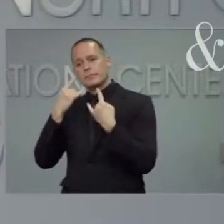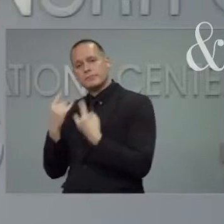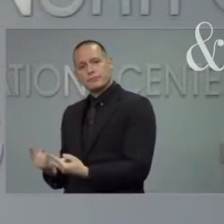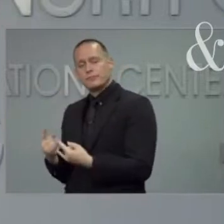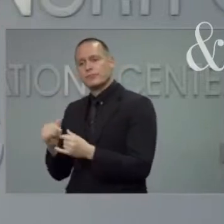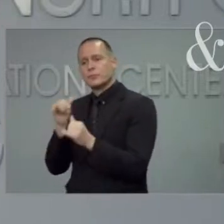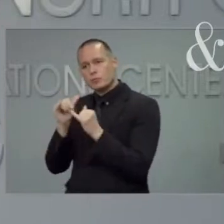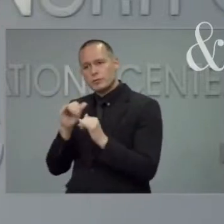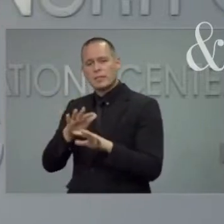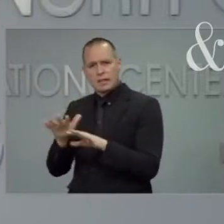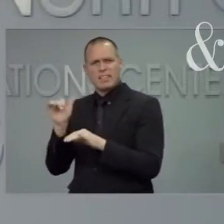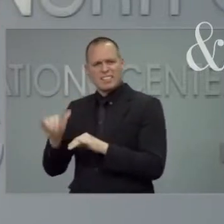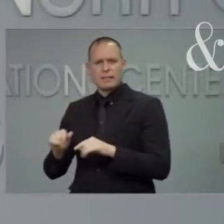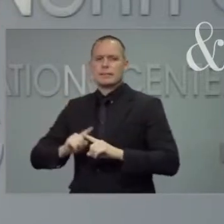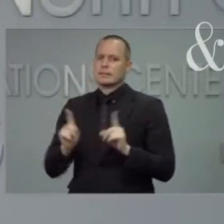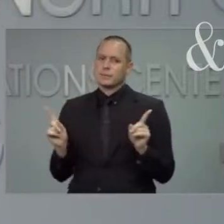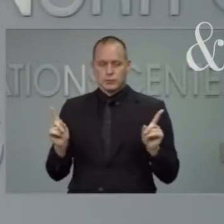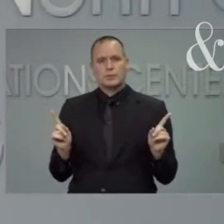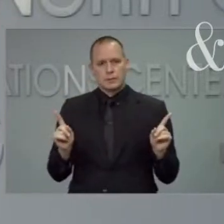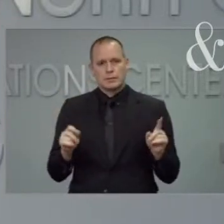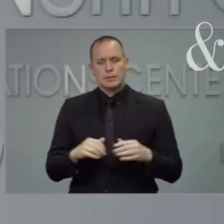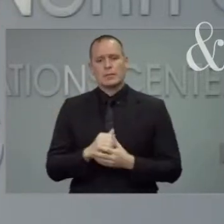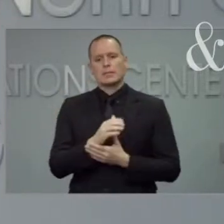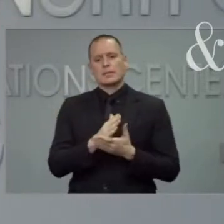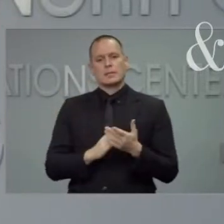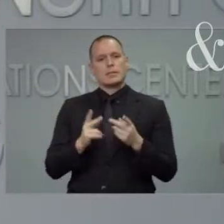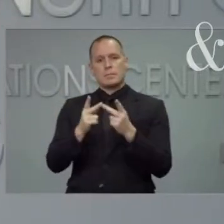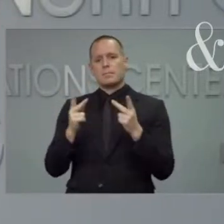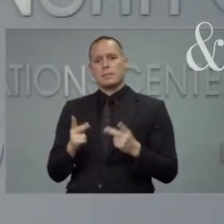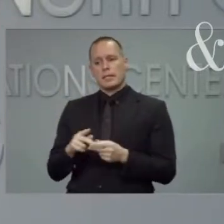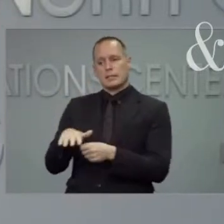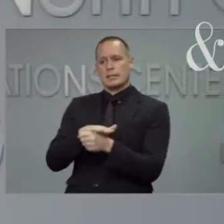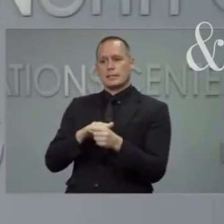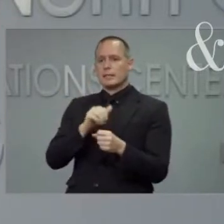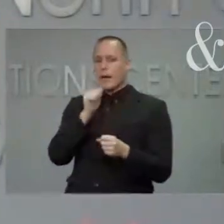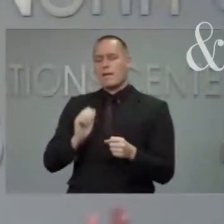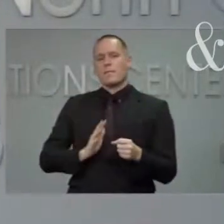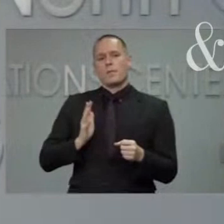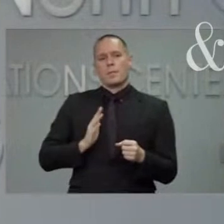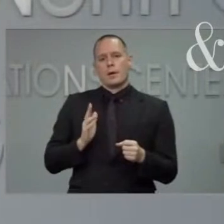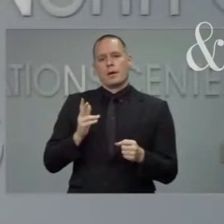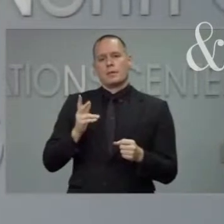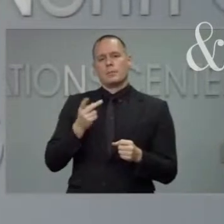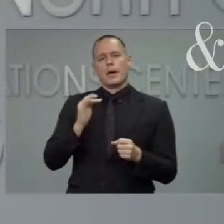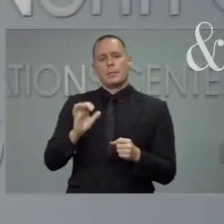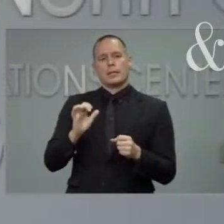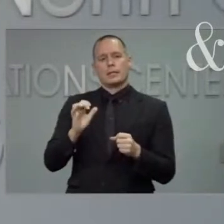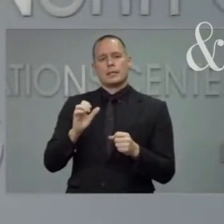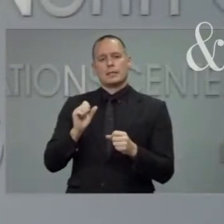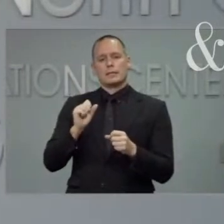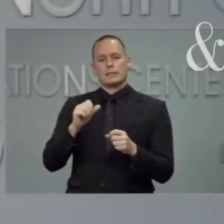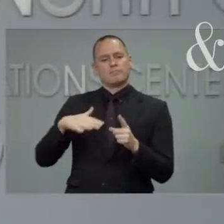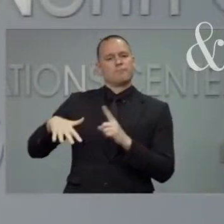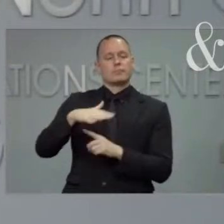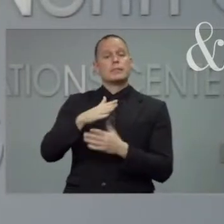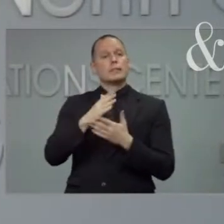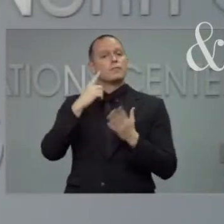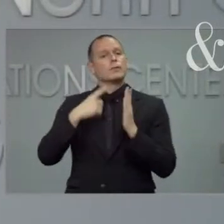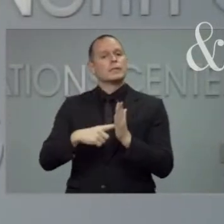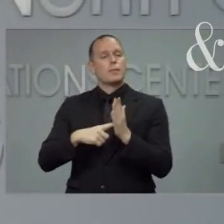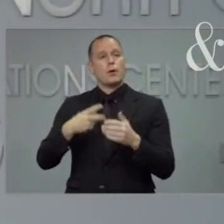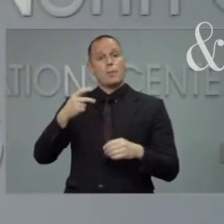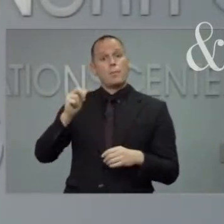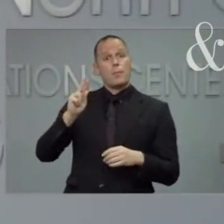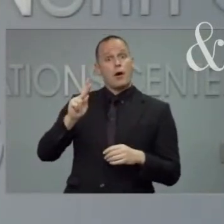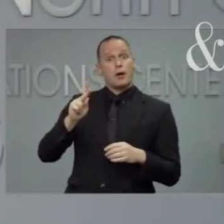gaps for in places where you aren't in a formal public setting. For example, if you're in a big park, the mass